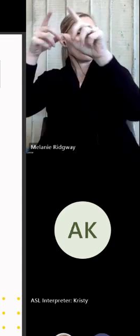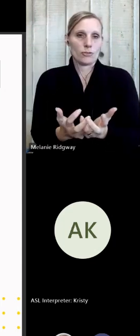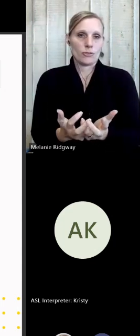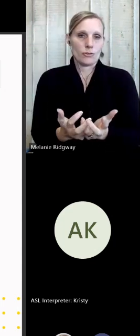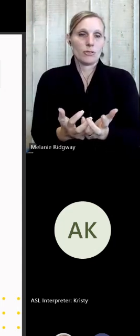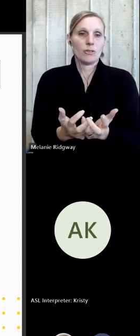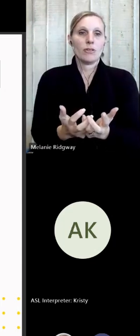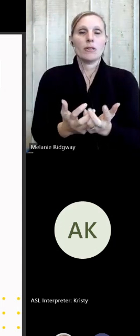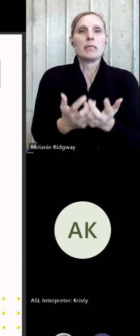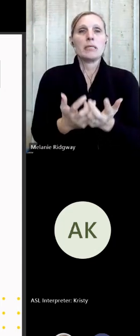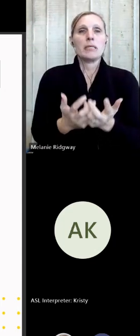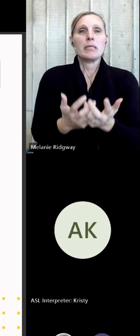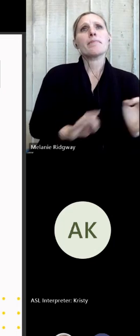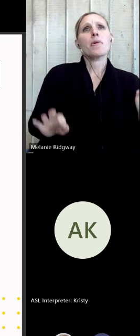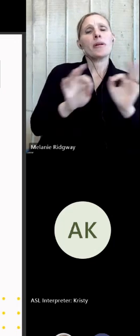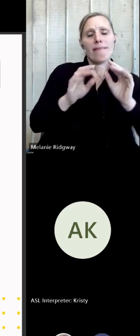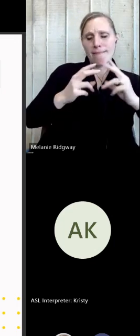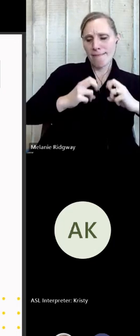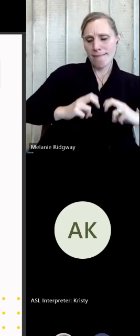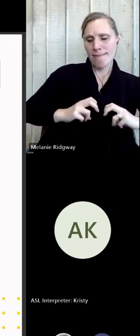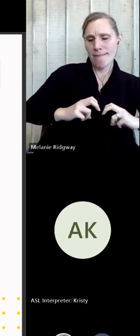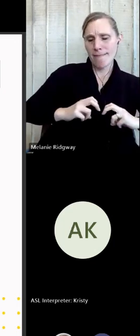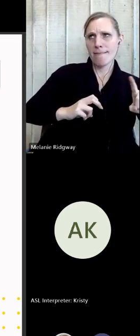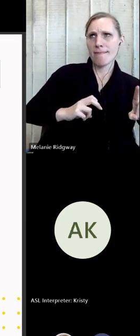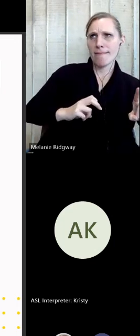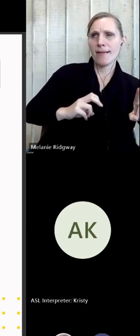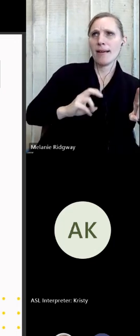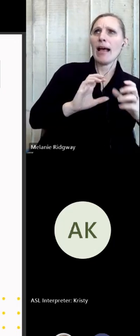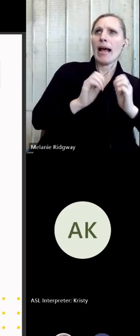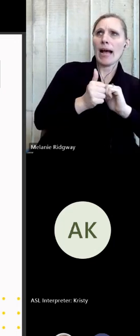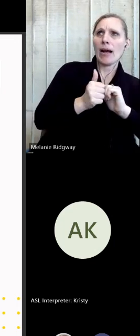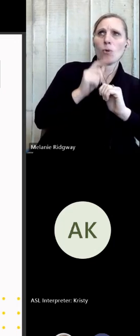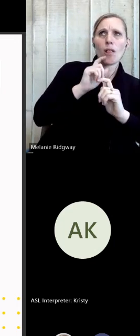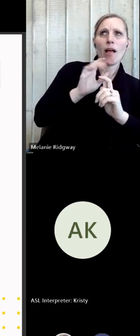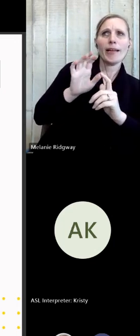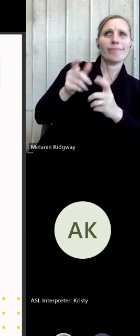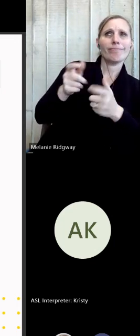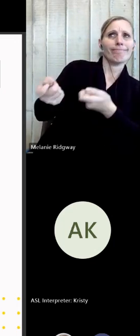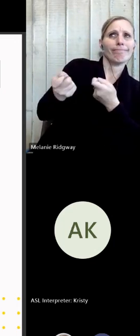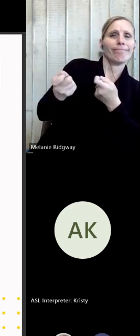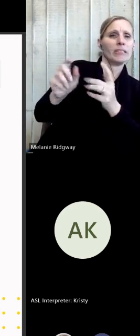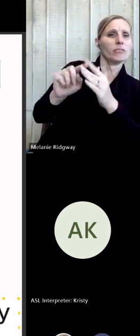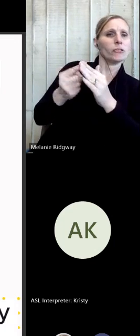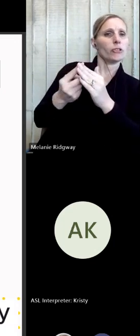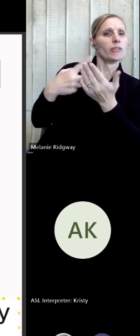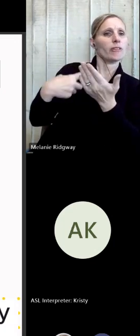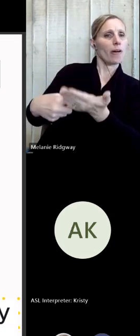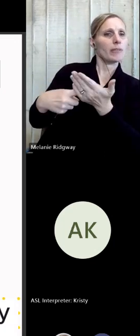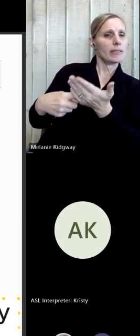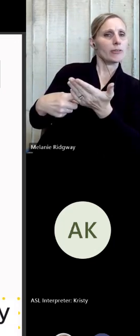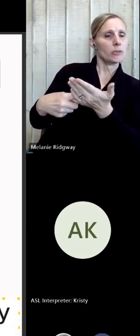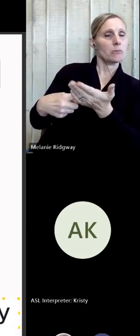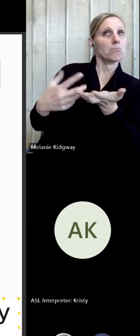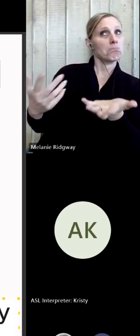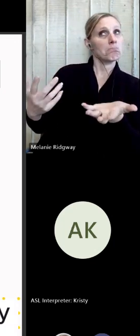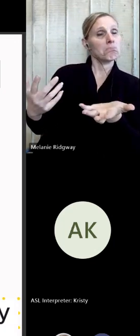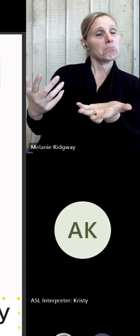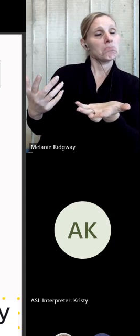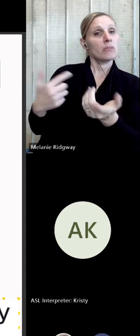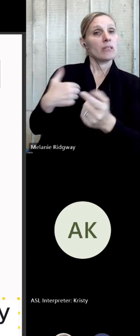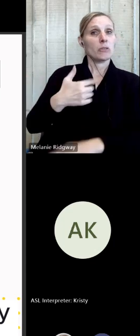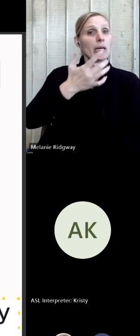ask yourself, how do I want to initiate this conversation? Do I want to speak about